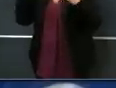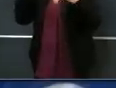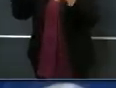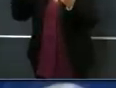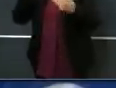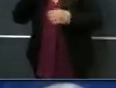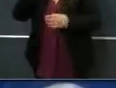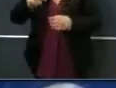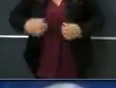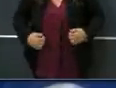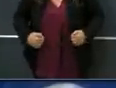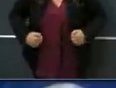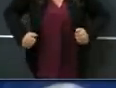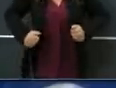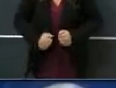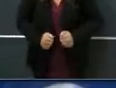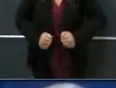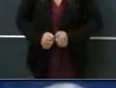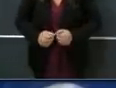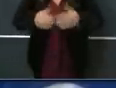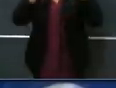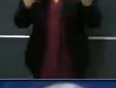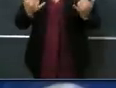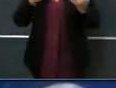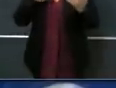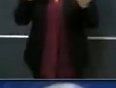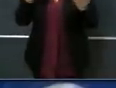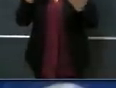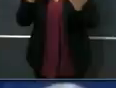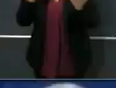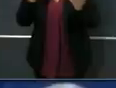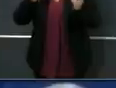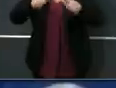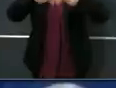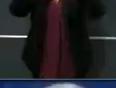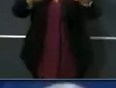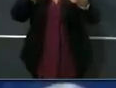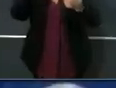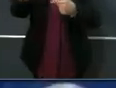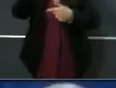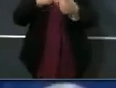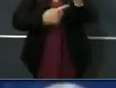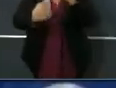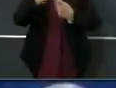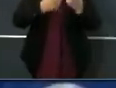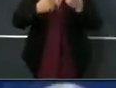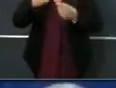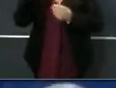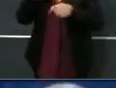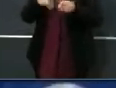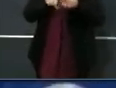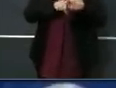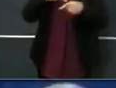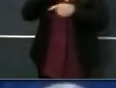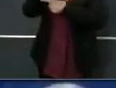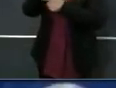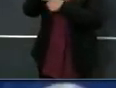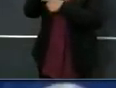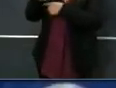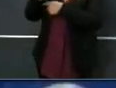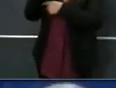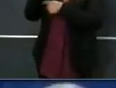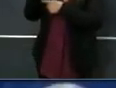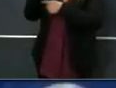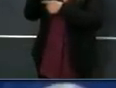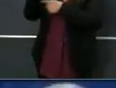we're happy to answer any questions. And just remind you, as we open up to questions, that we have Linda Darlene Hammond, President of the State School Board, on